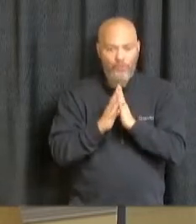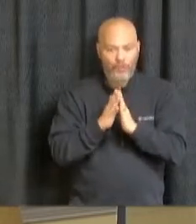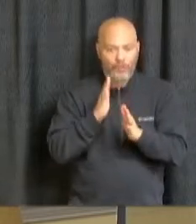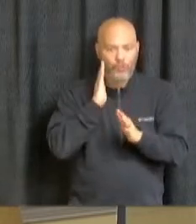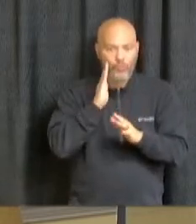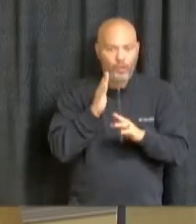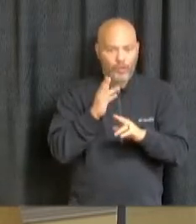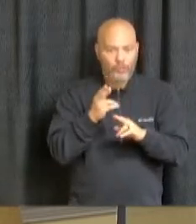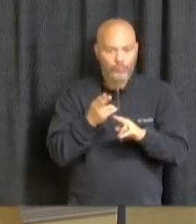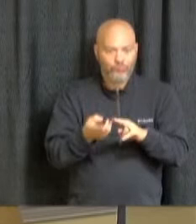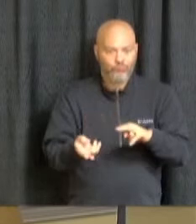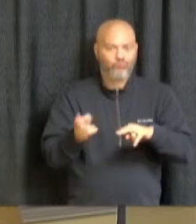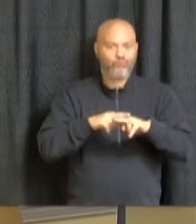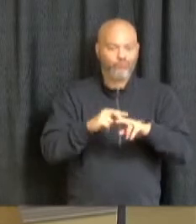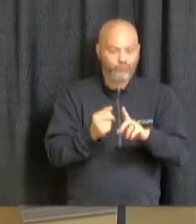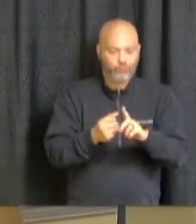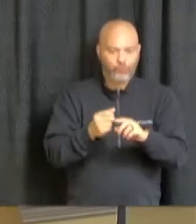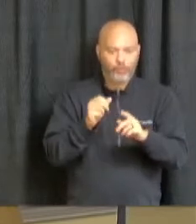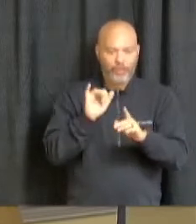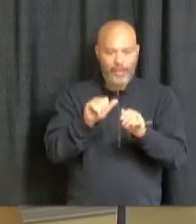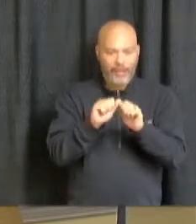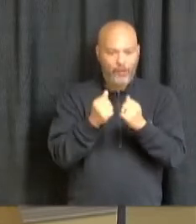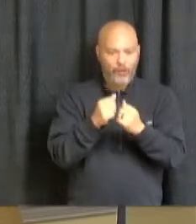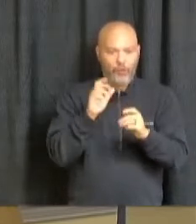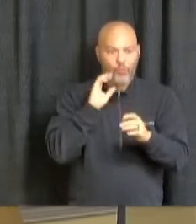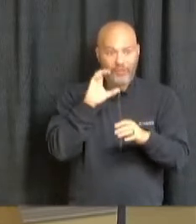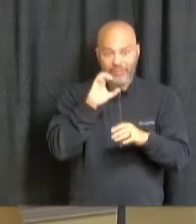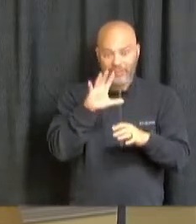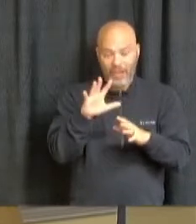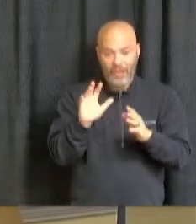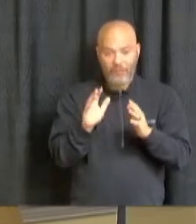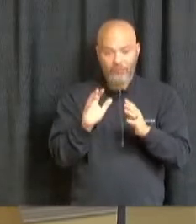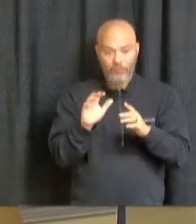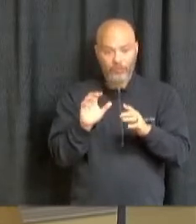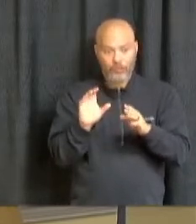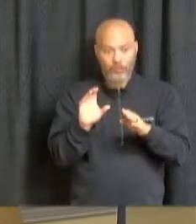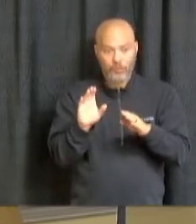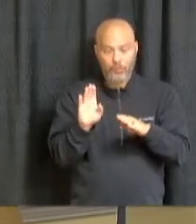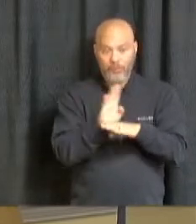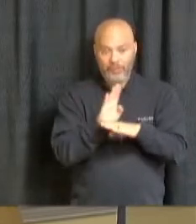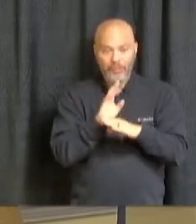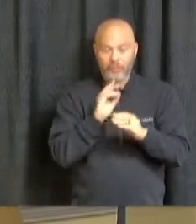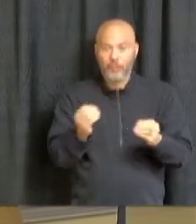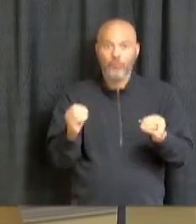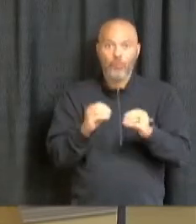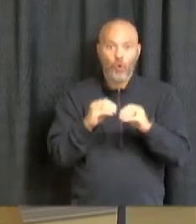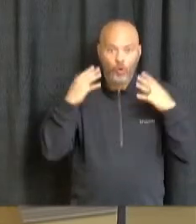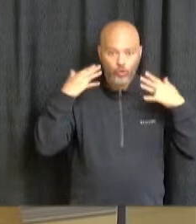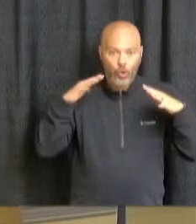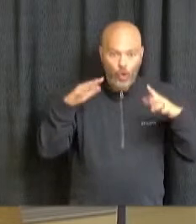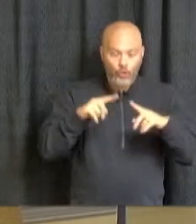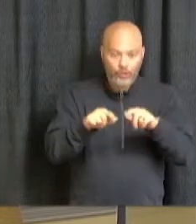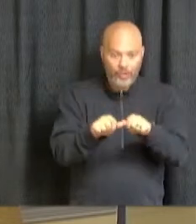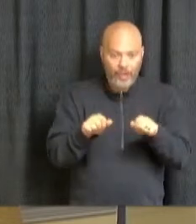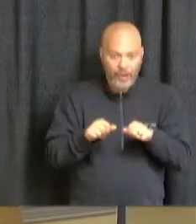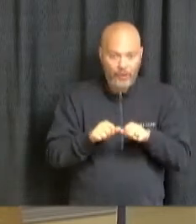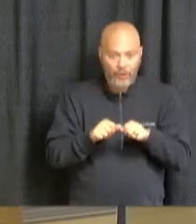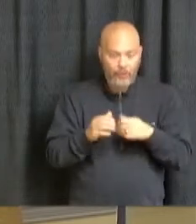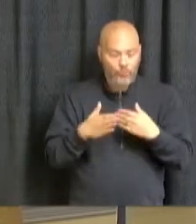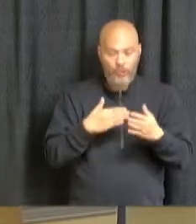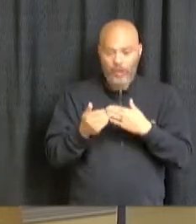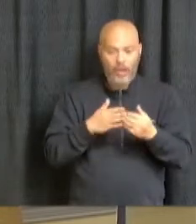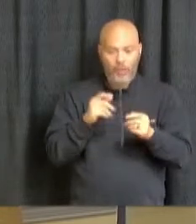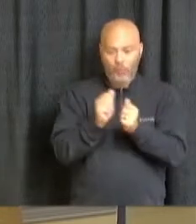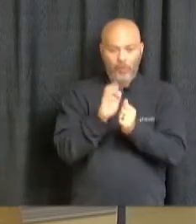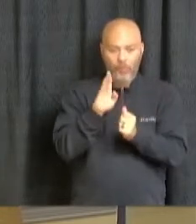will potentially come in, which C5 commercial, that is a lot more noise to the residential regardless of the